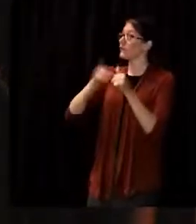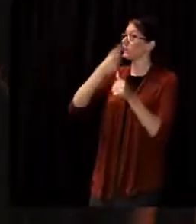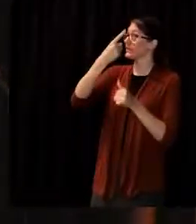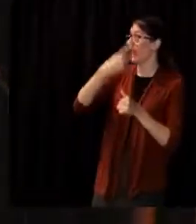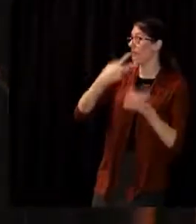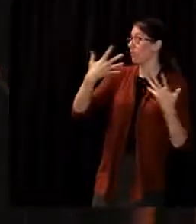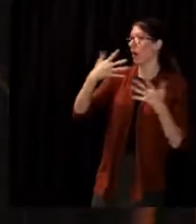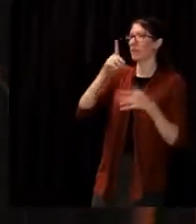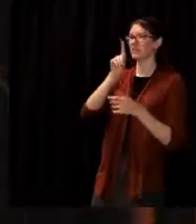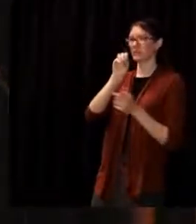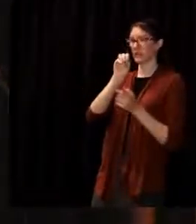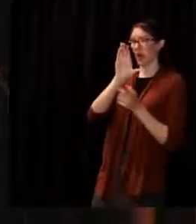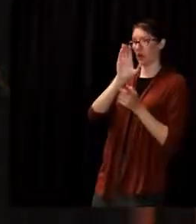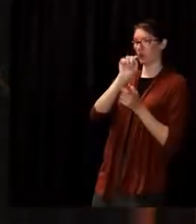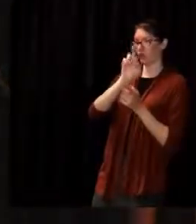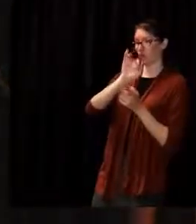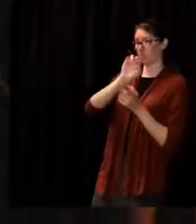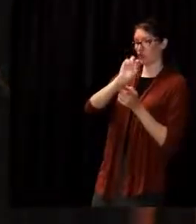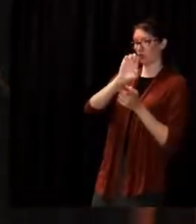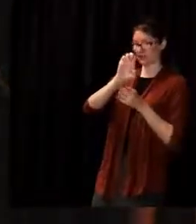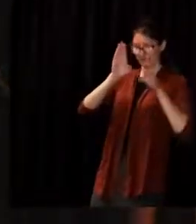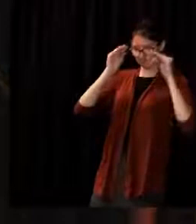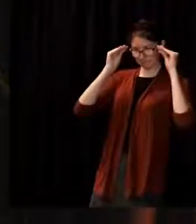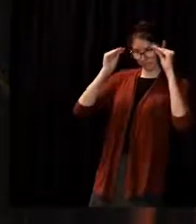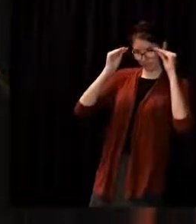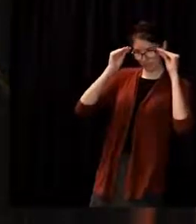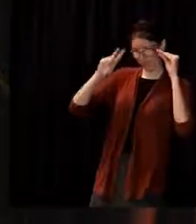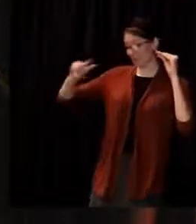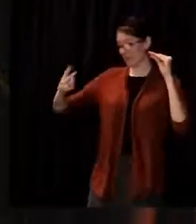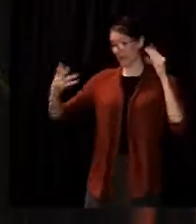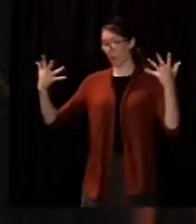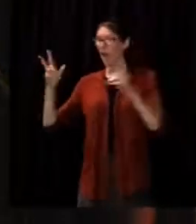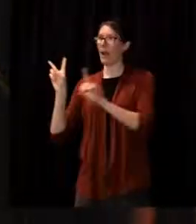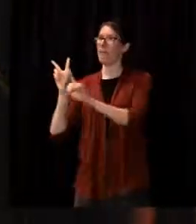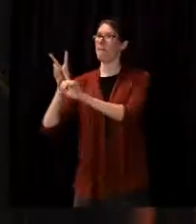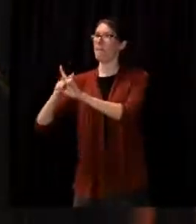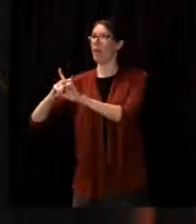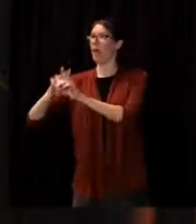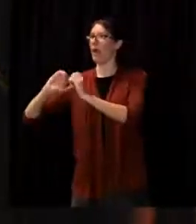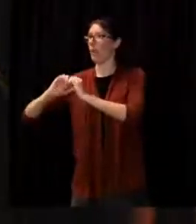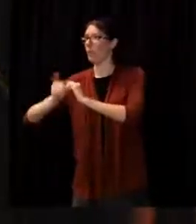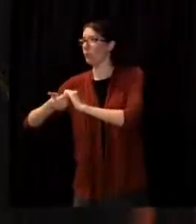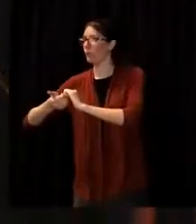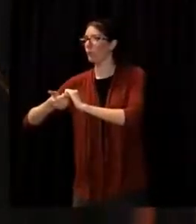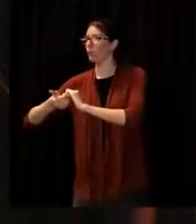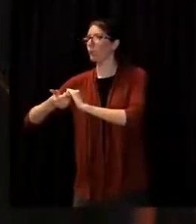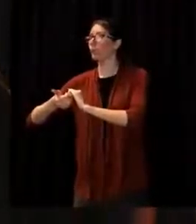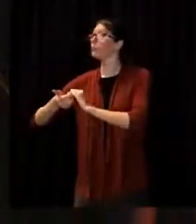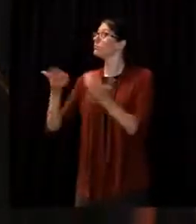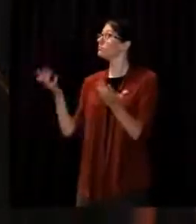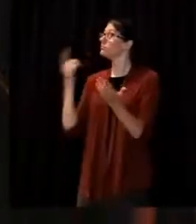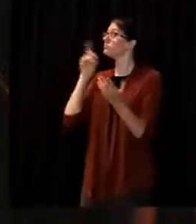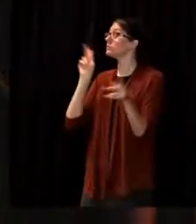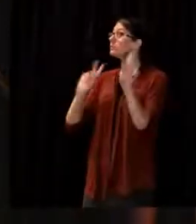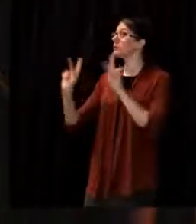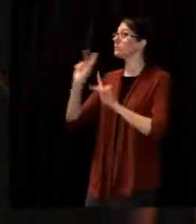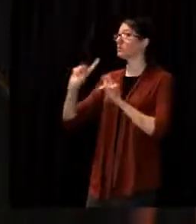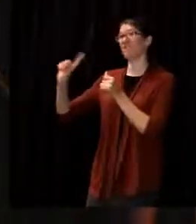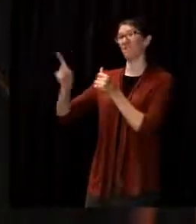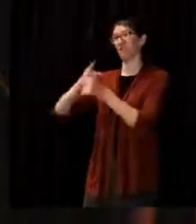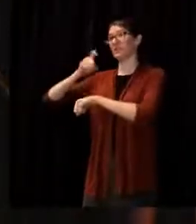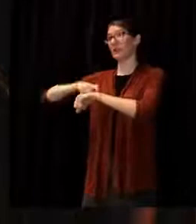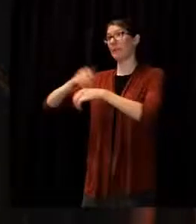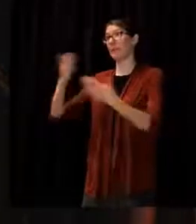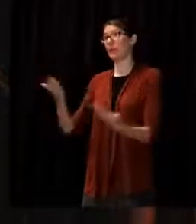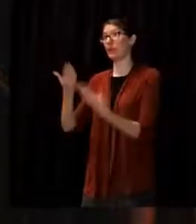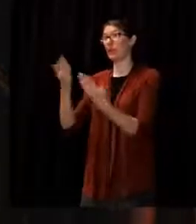then about exactly the midpoint, the second half is almost always going to be the application and how you do it. Well, for those of you that are coming for the first time,